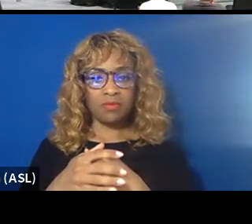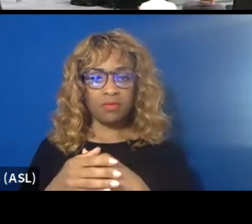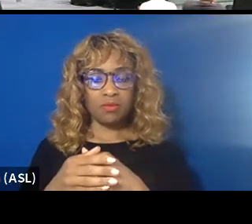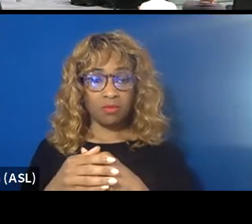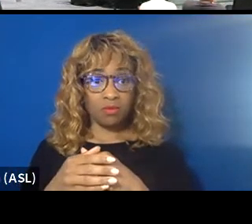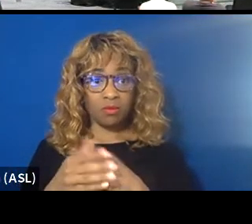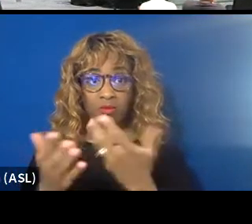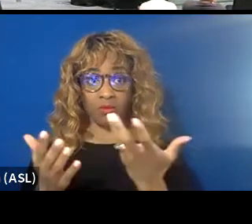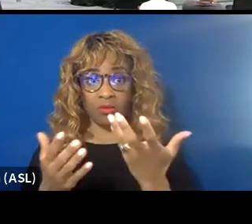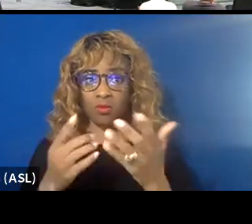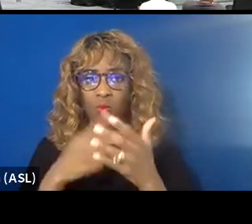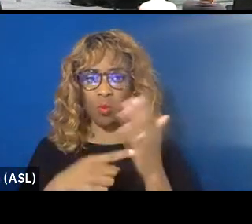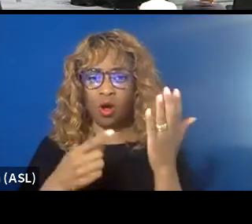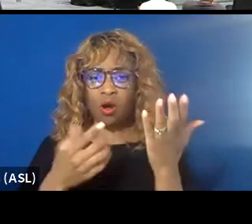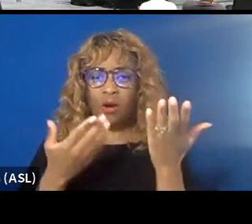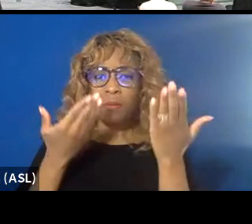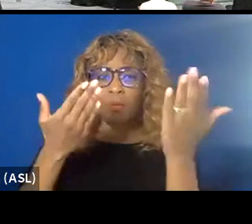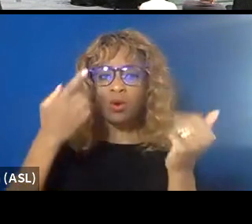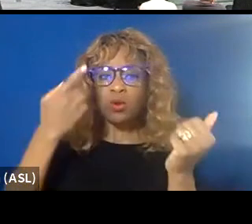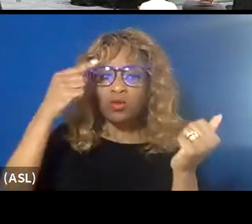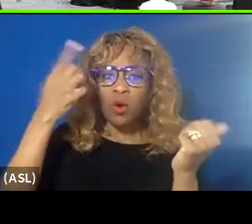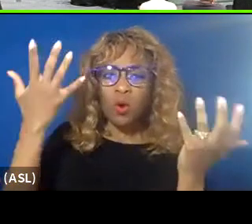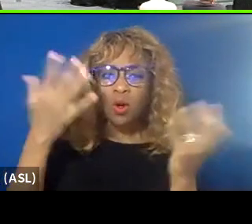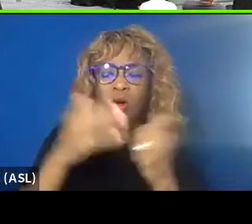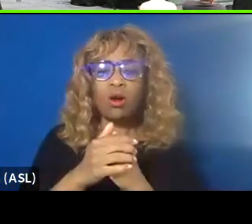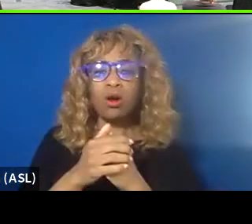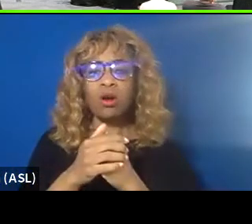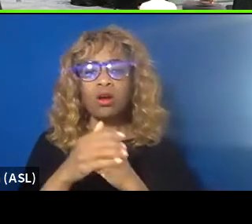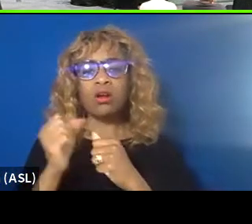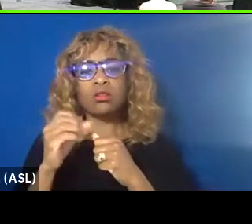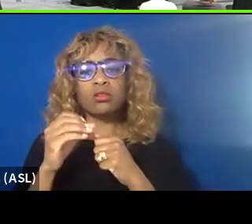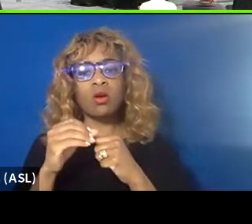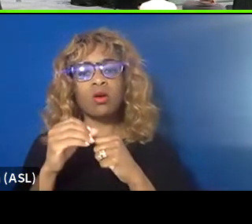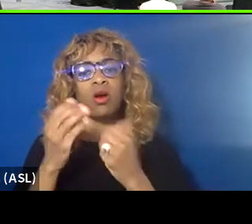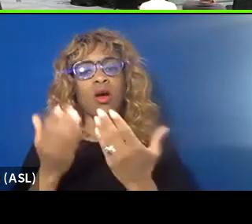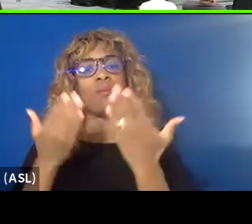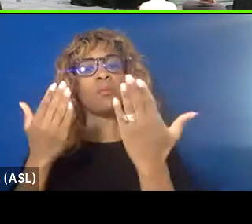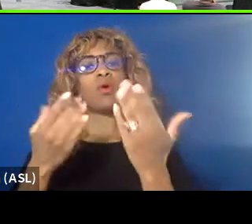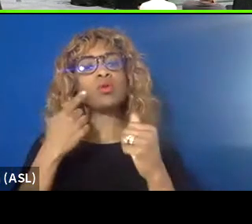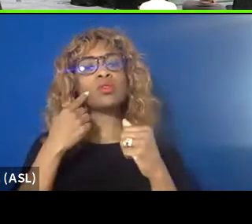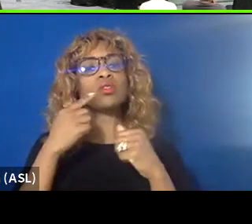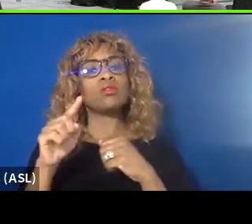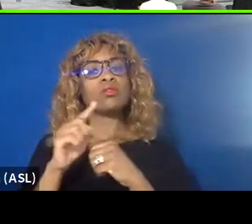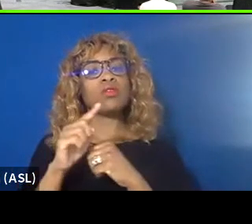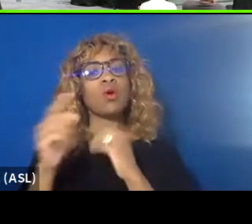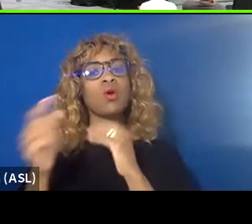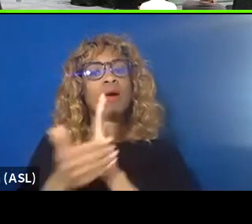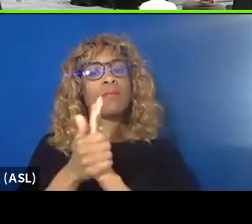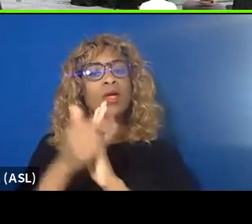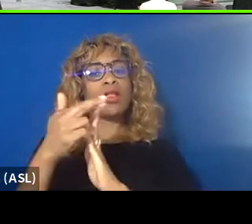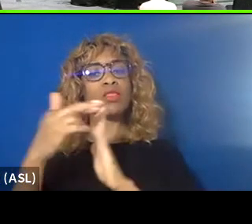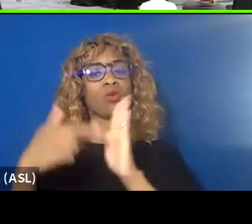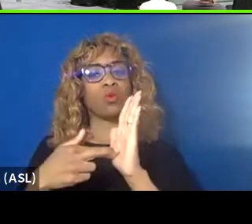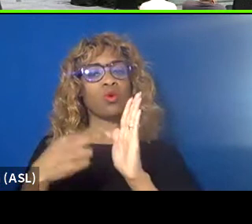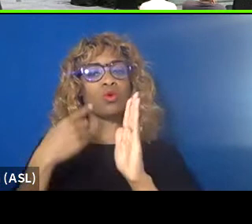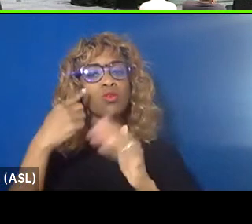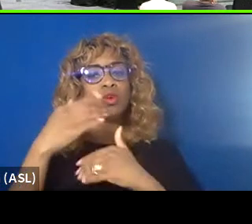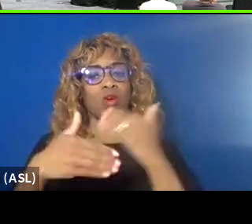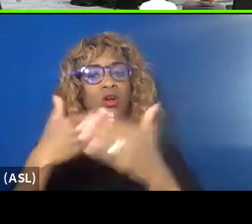Okay, what was the motion for? Okay, this will be a motion to amend the rules of